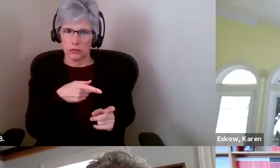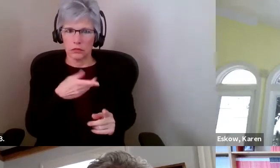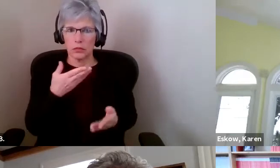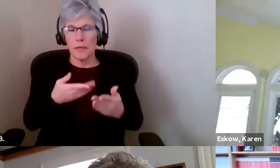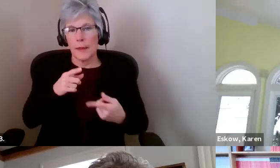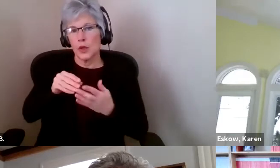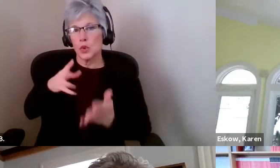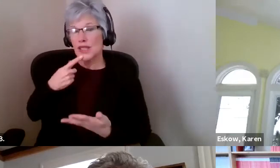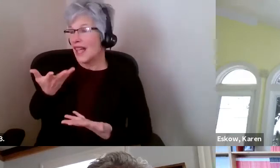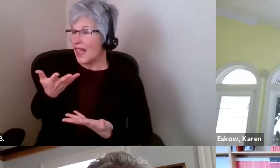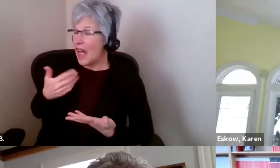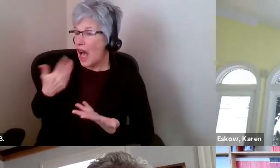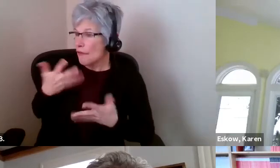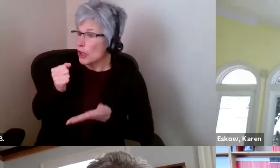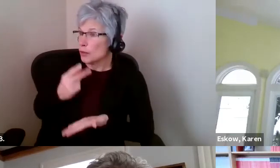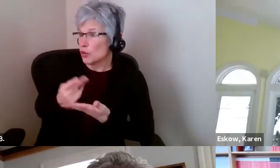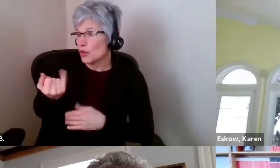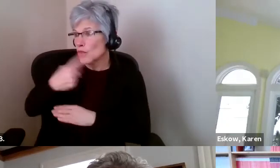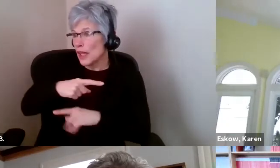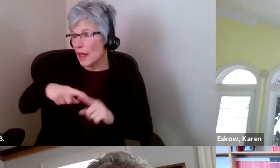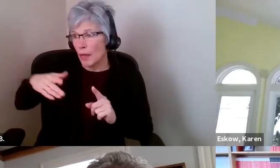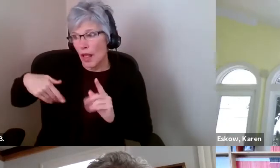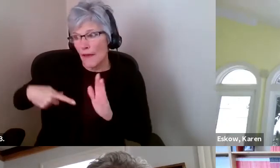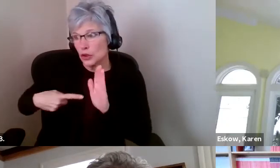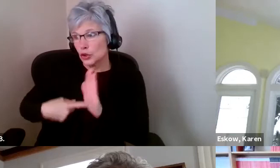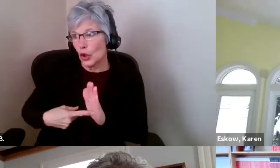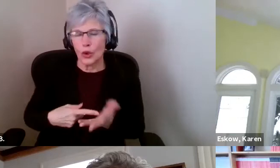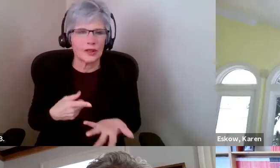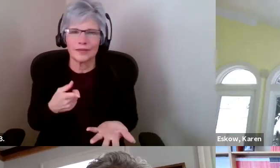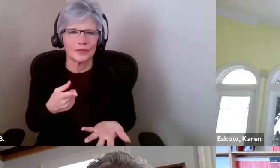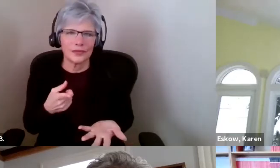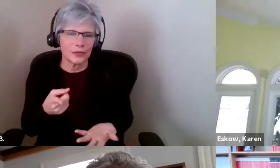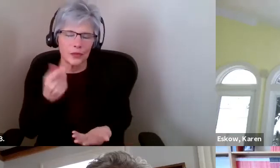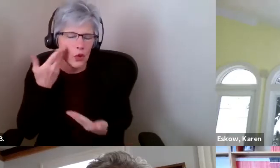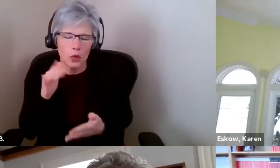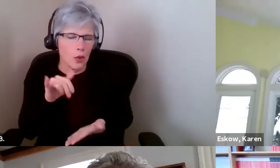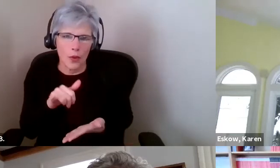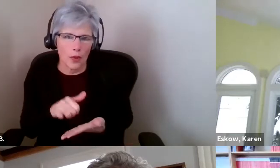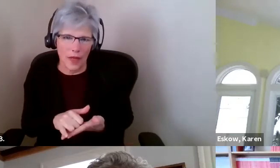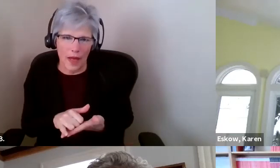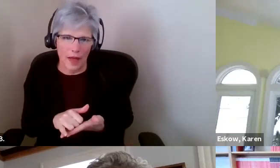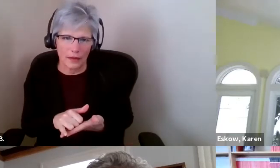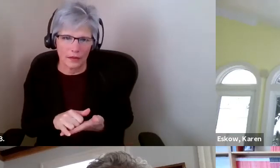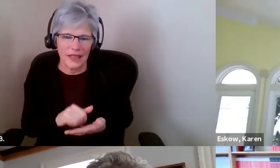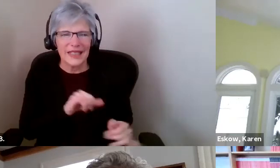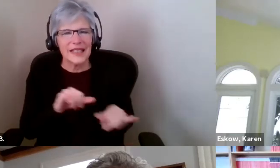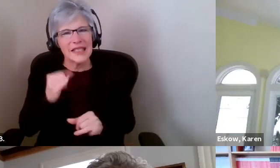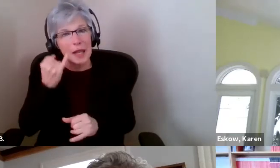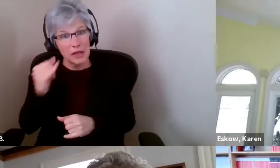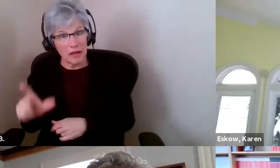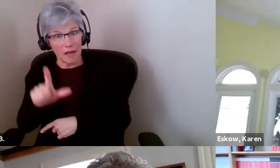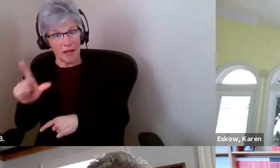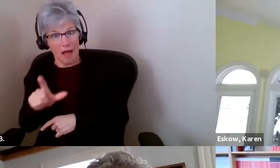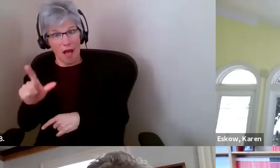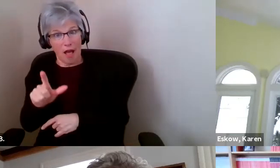yet. You don't know that, you know, just like the students in the library telling the librarian, but we're roommates. We don't have our masks on at home. There's